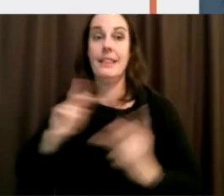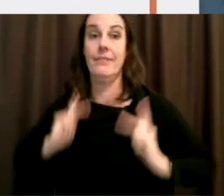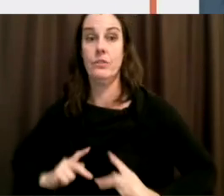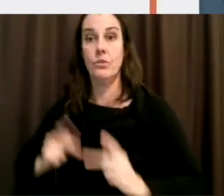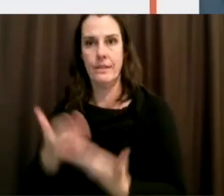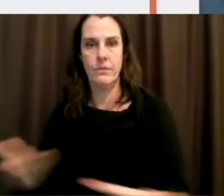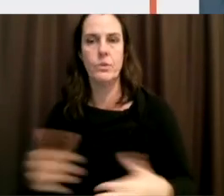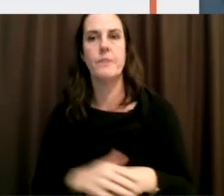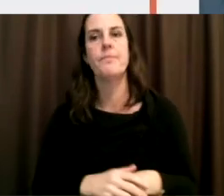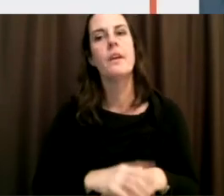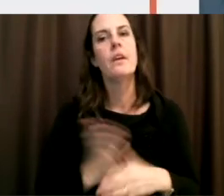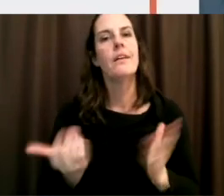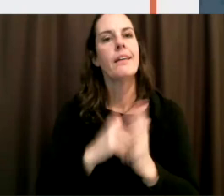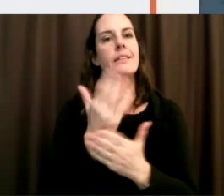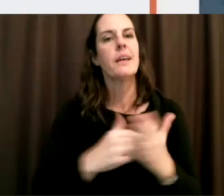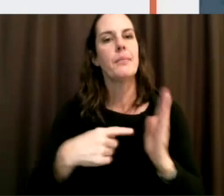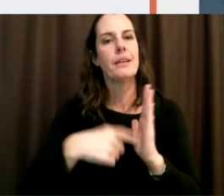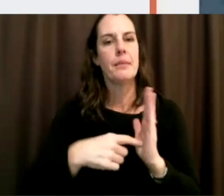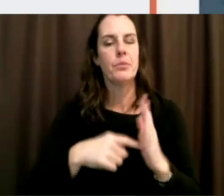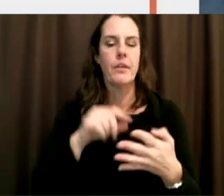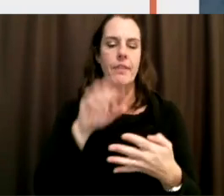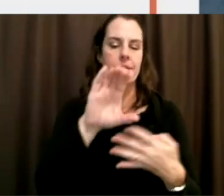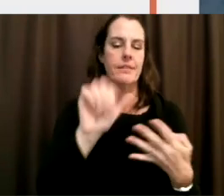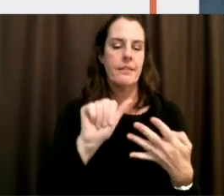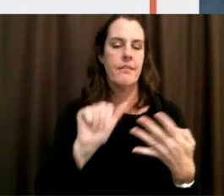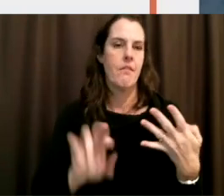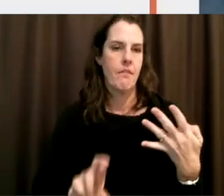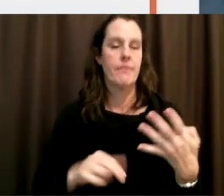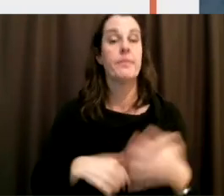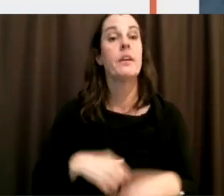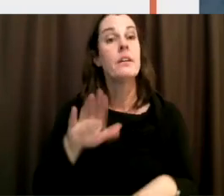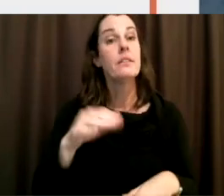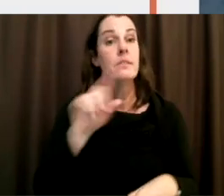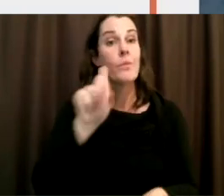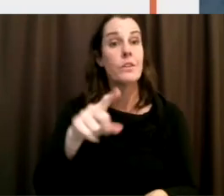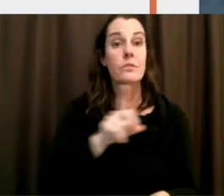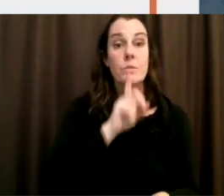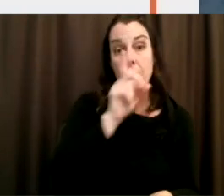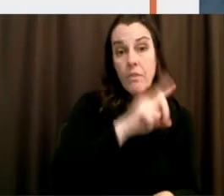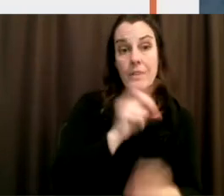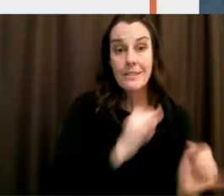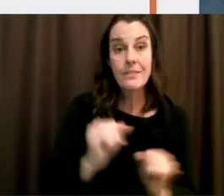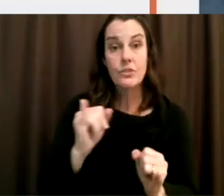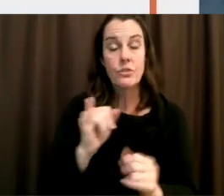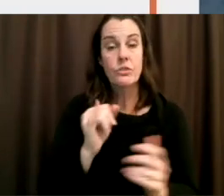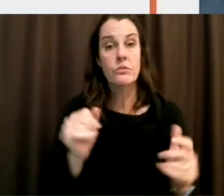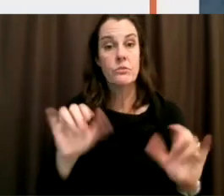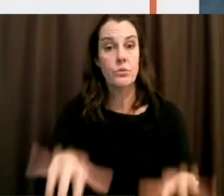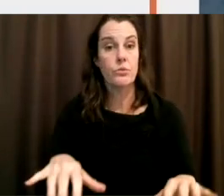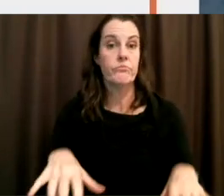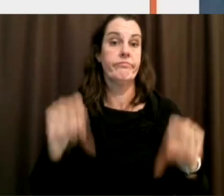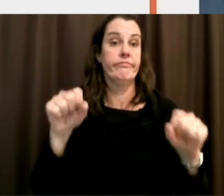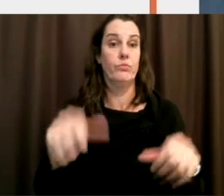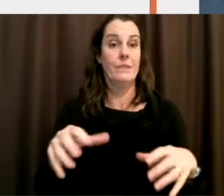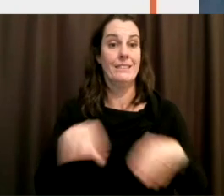some examples of the CAR acronym. So true or false, the individual in charge of receiving payments should ideally be the